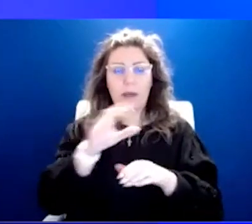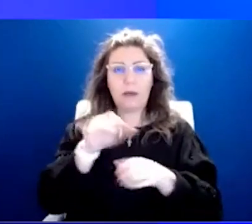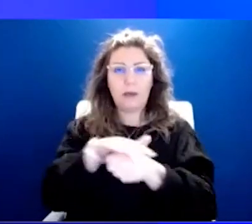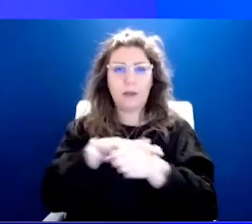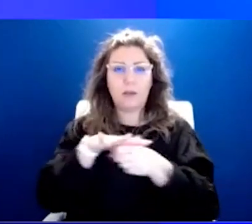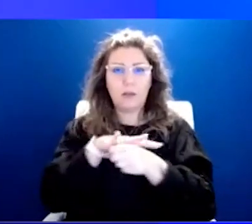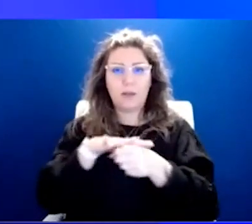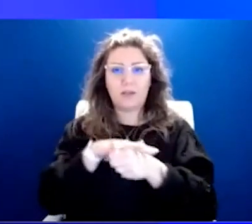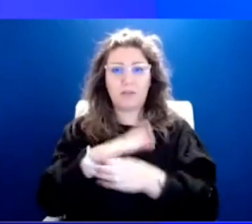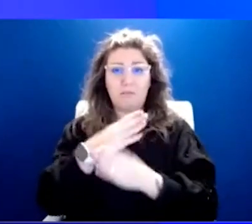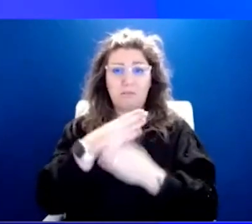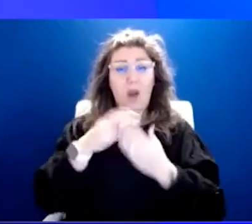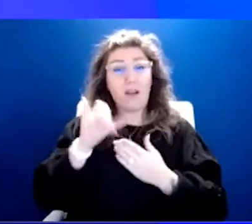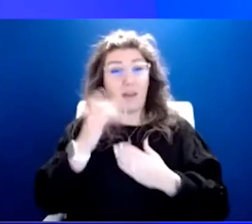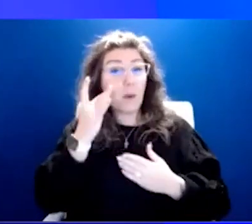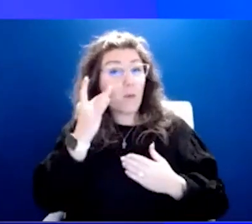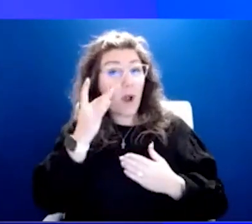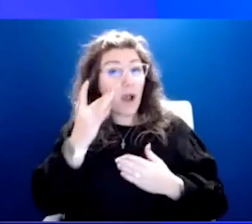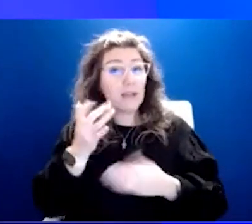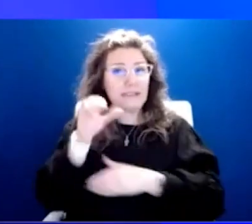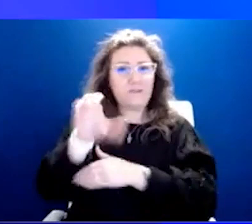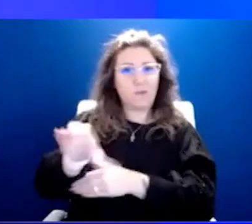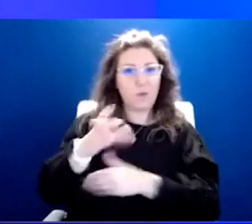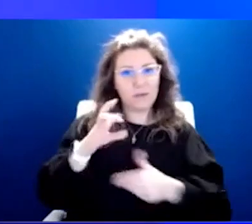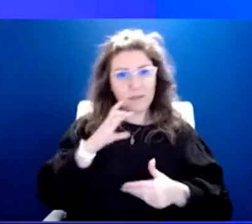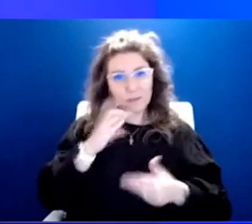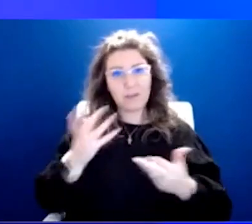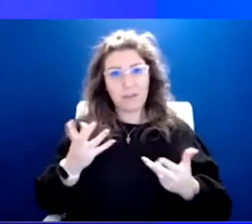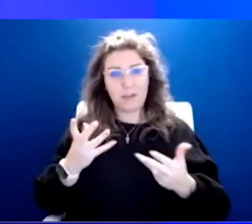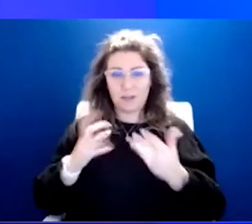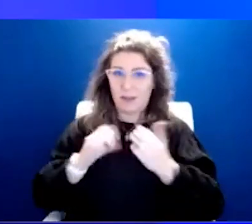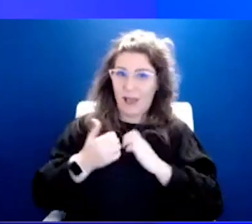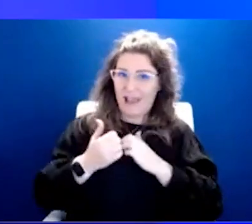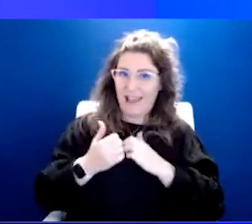of that has to do with the enforcement issues of how to make that